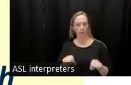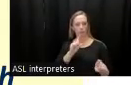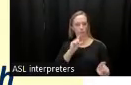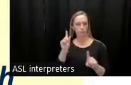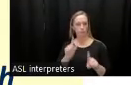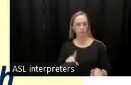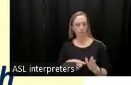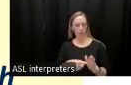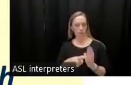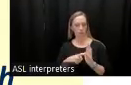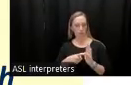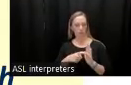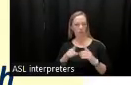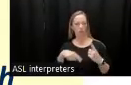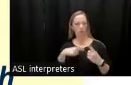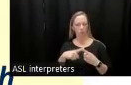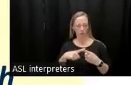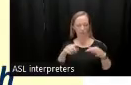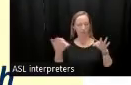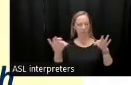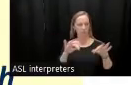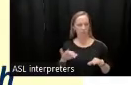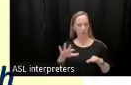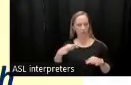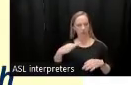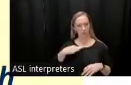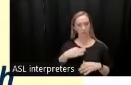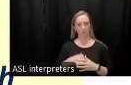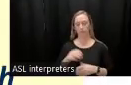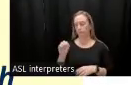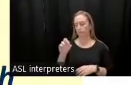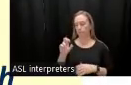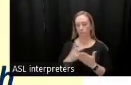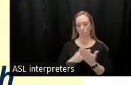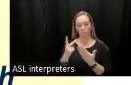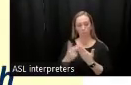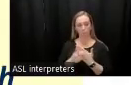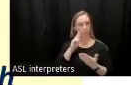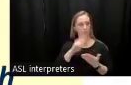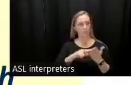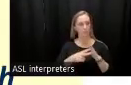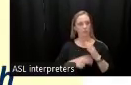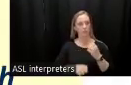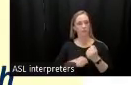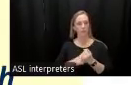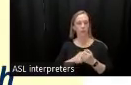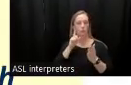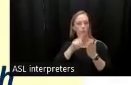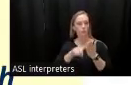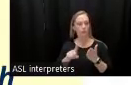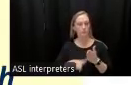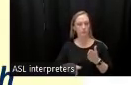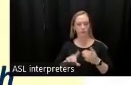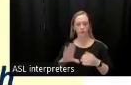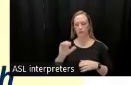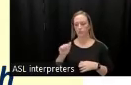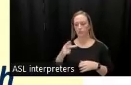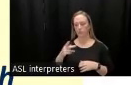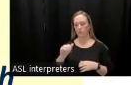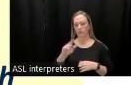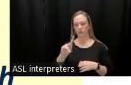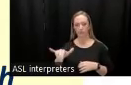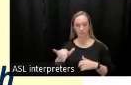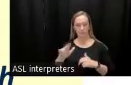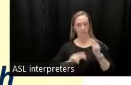your application. So the SURE program is meant to support research capacity building. So this is a type of capacity building